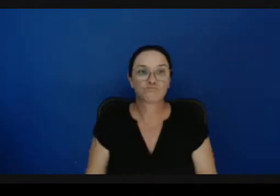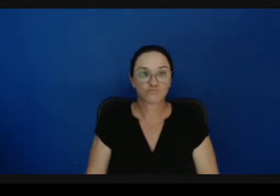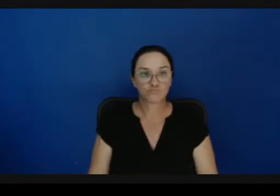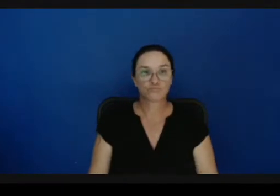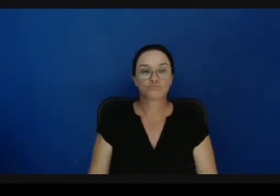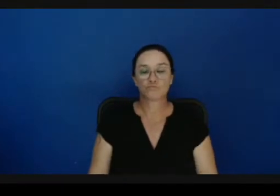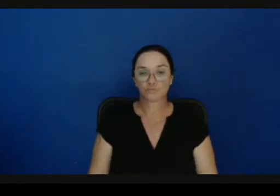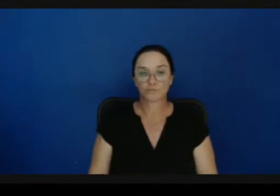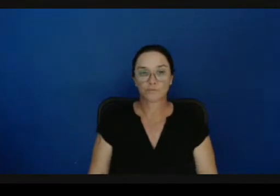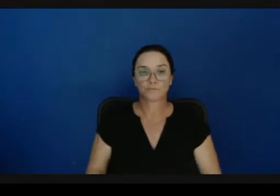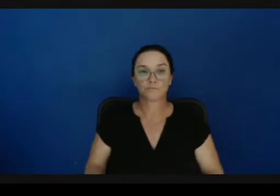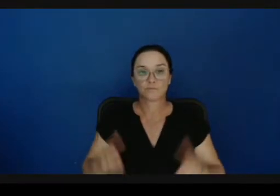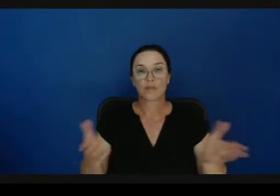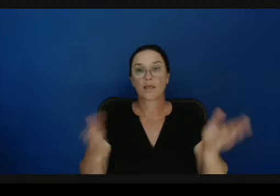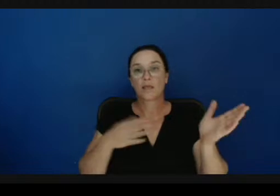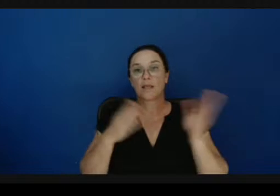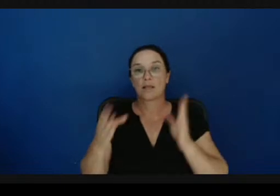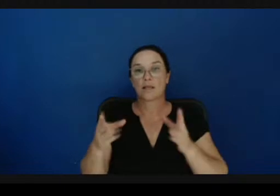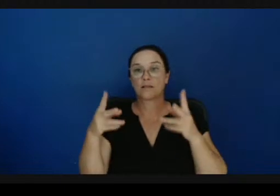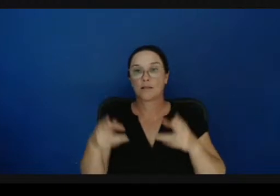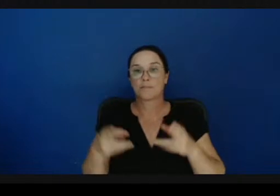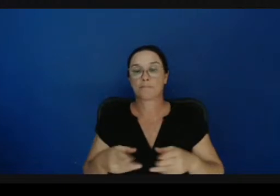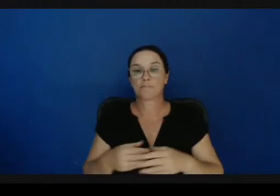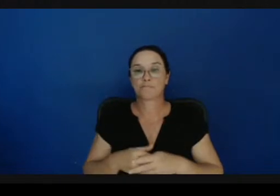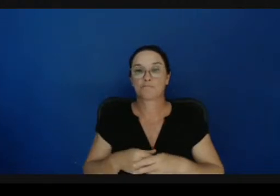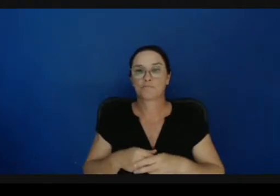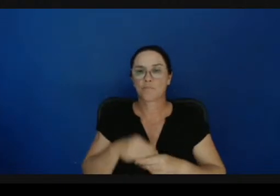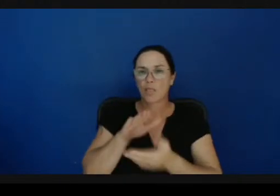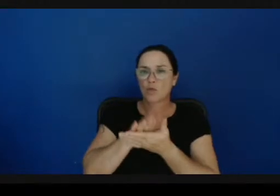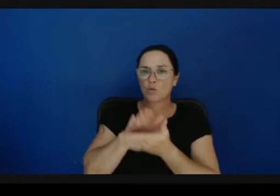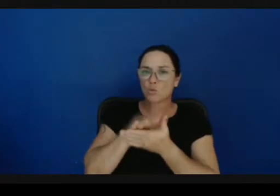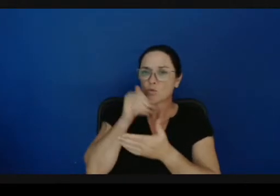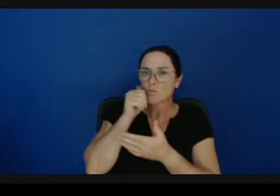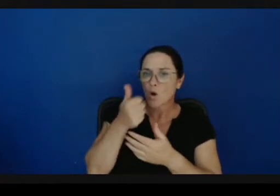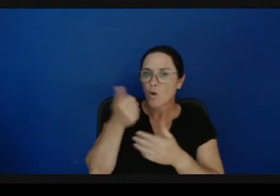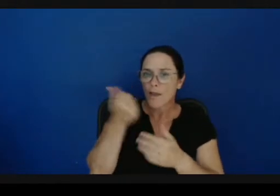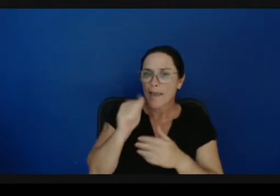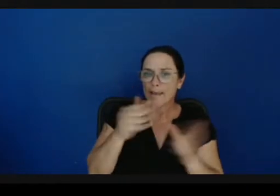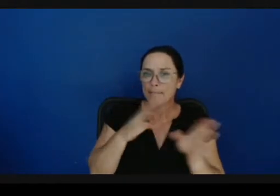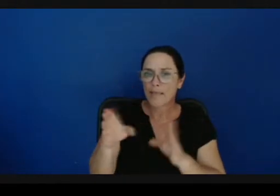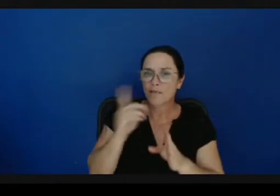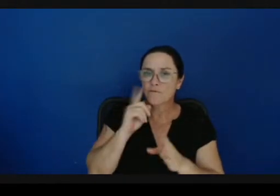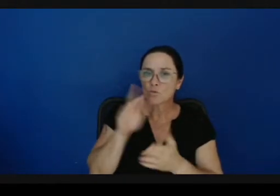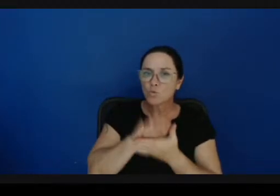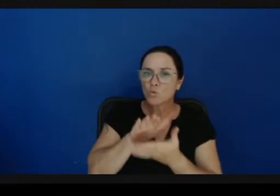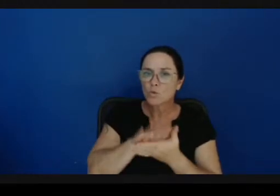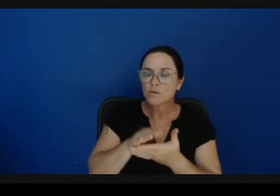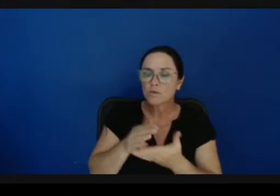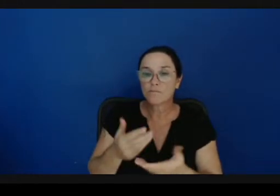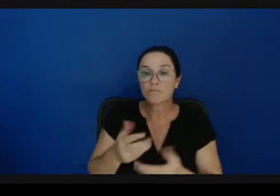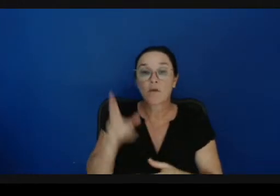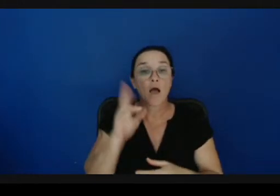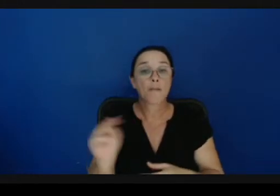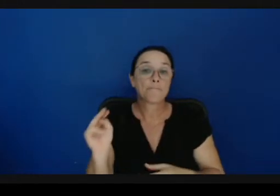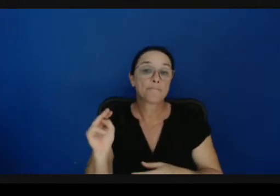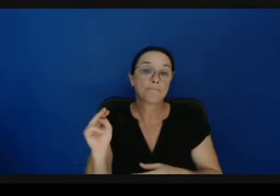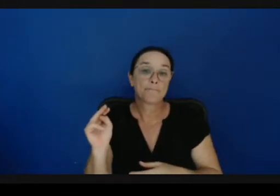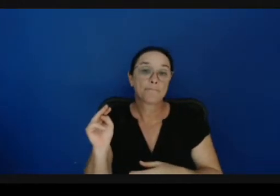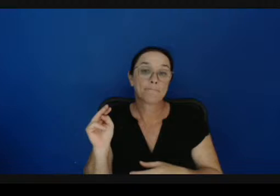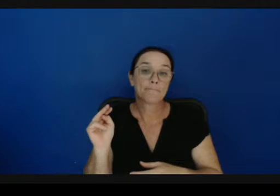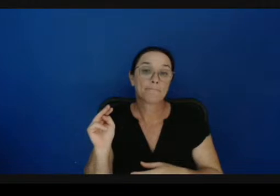right, next clip. About the schools tomorrow, is there any plans for those? I